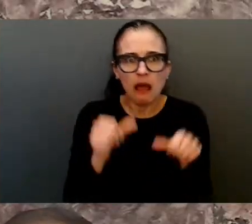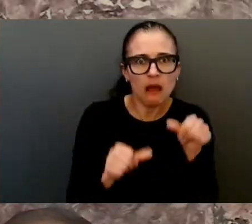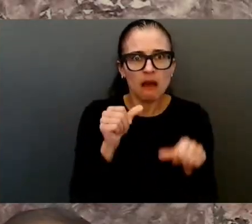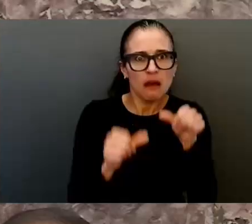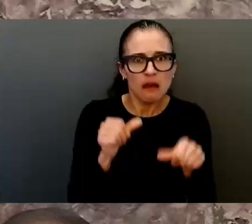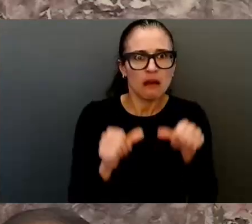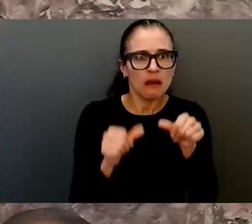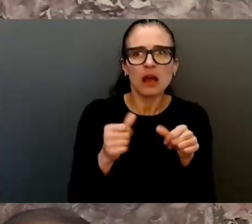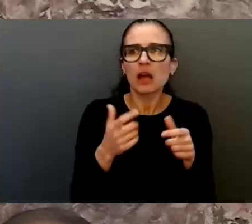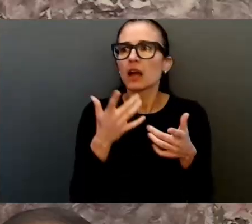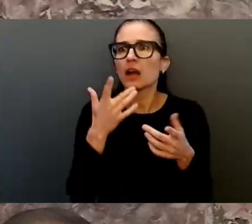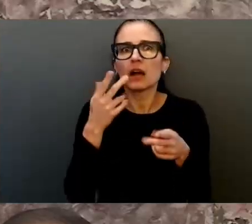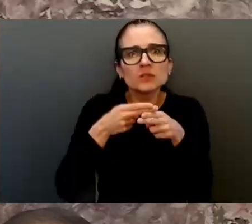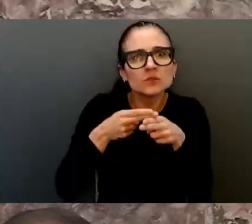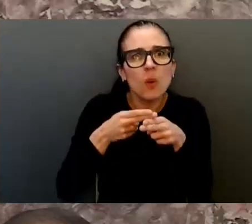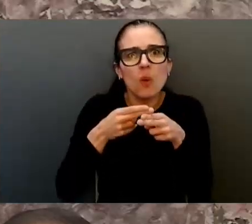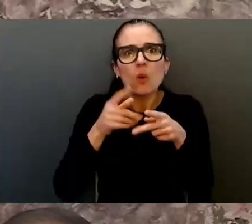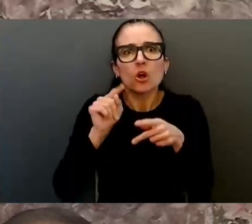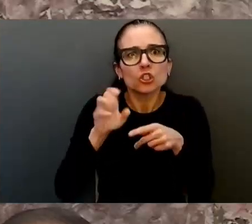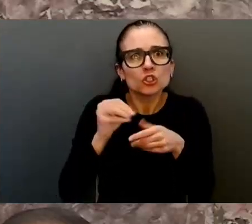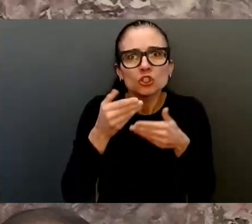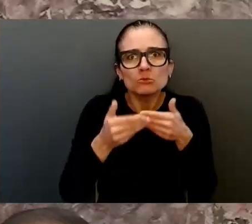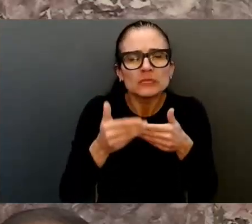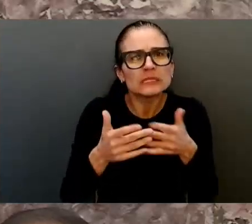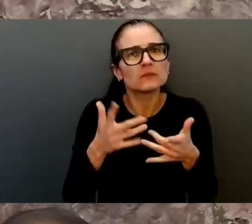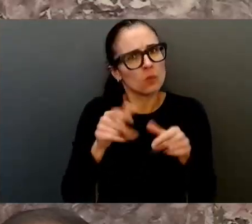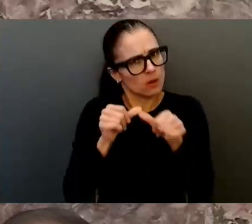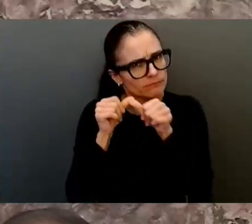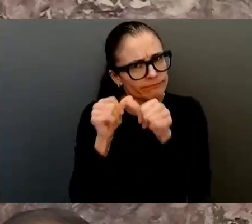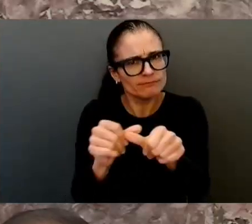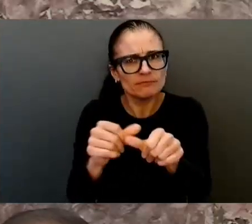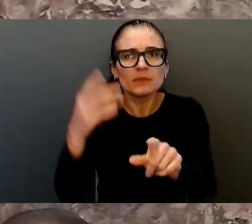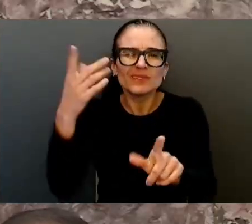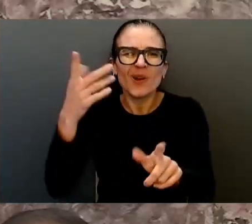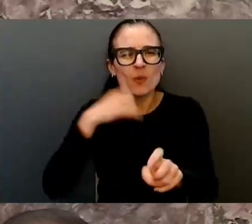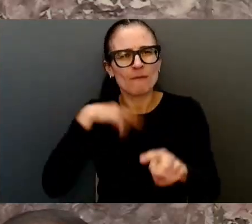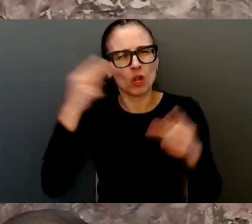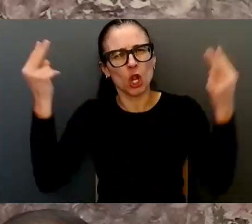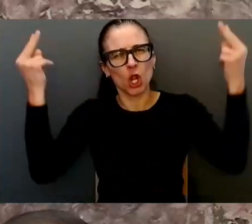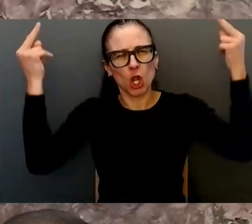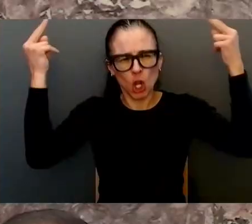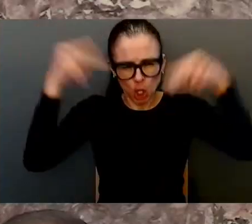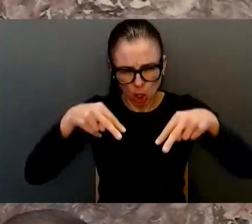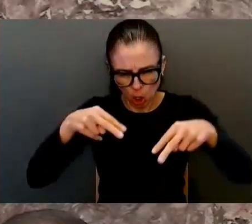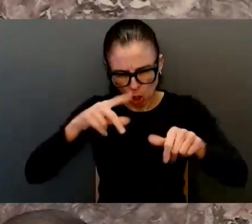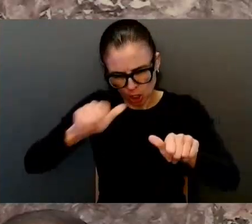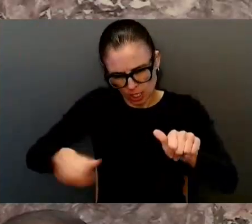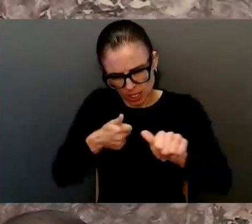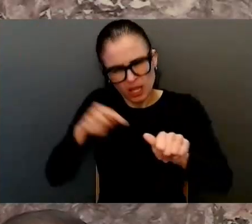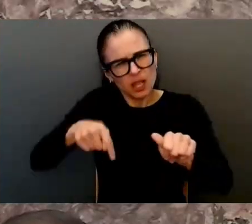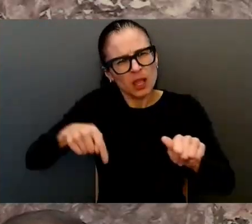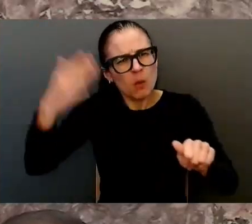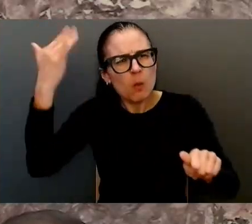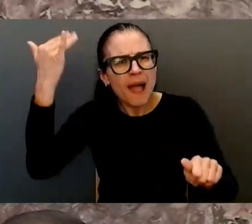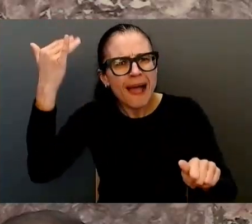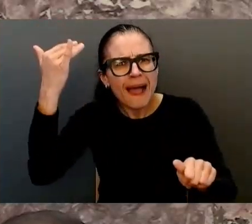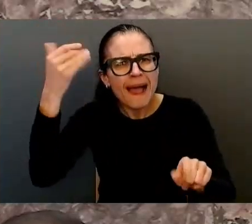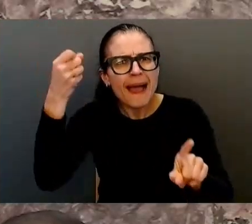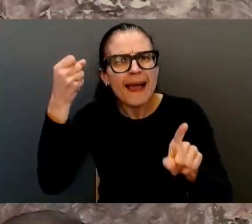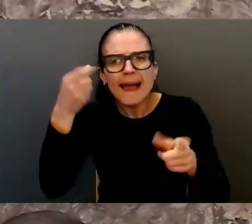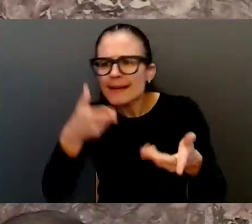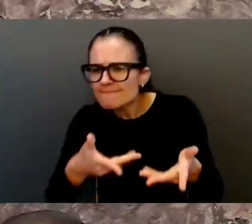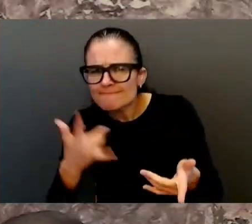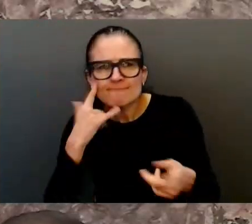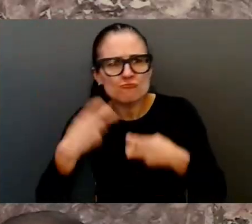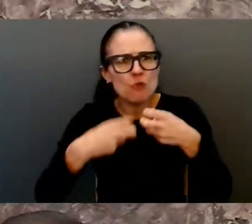Speaker, that's why we're addressing the root causes of why that funding was needed in the first place. Mr. Speaker, that is around training more healthcare assistants,